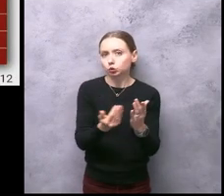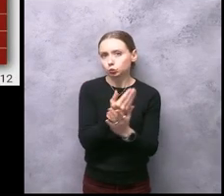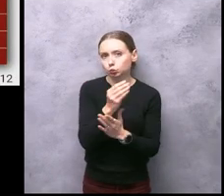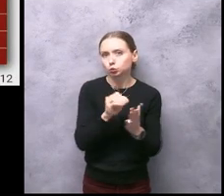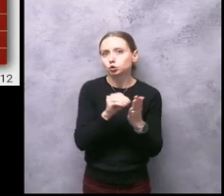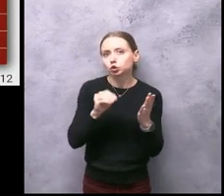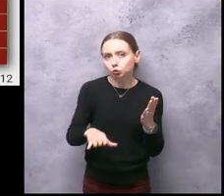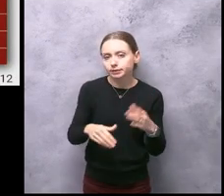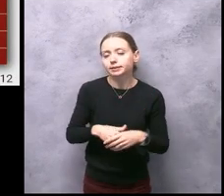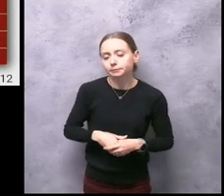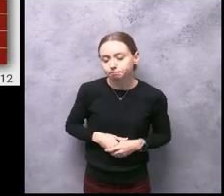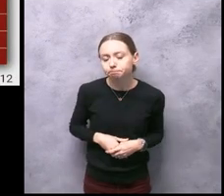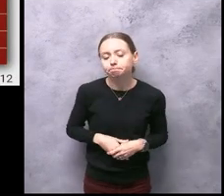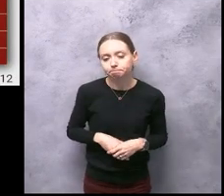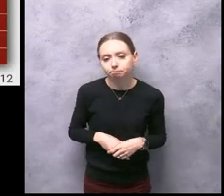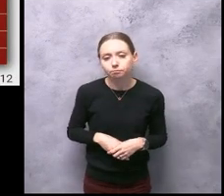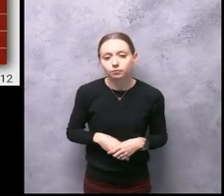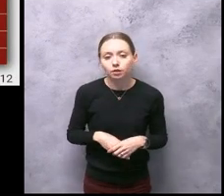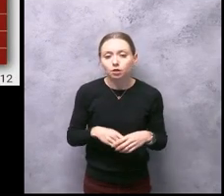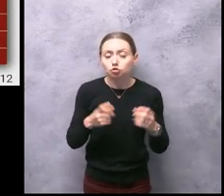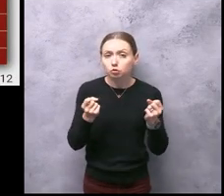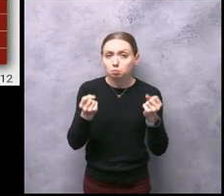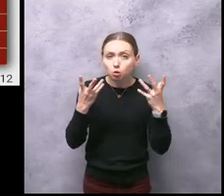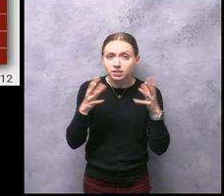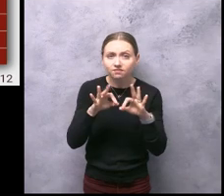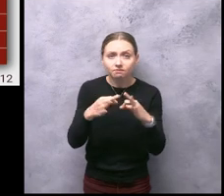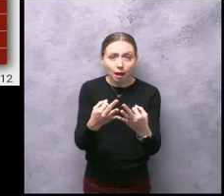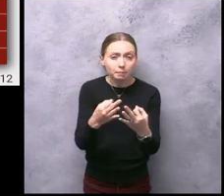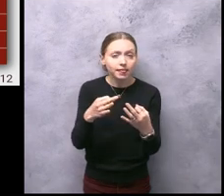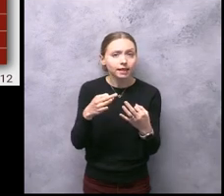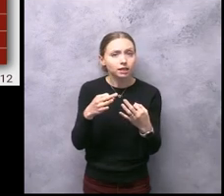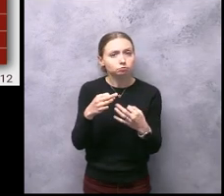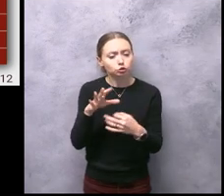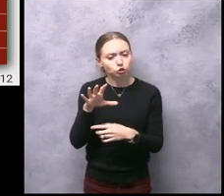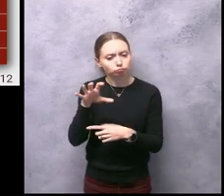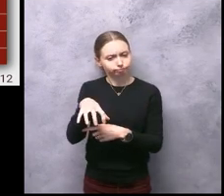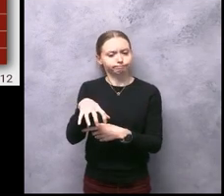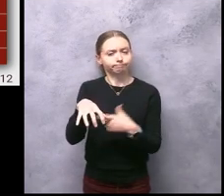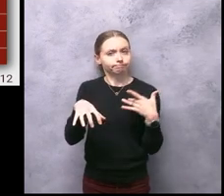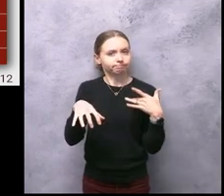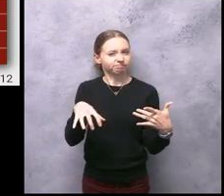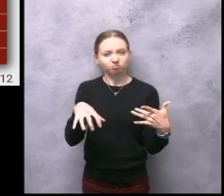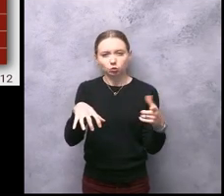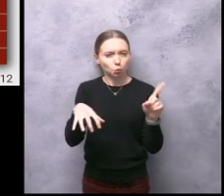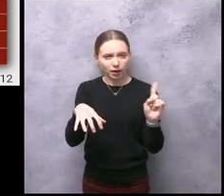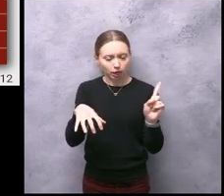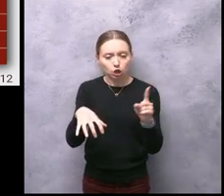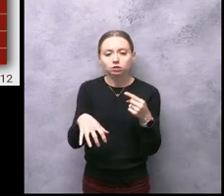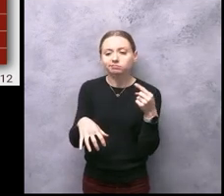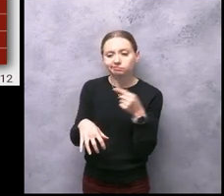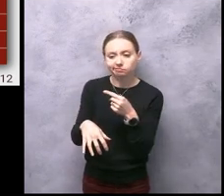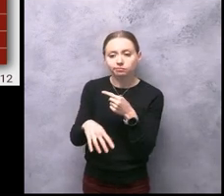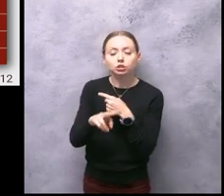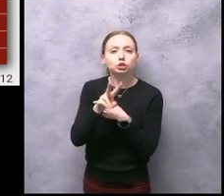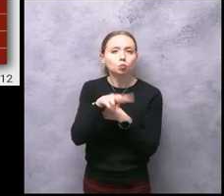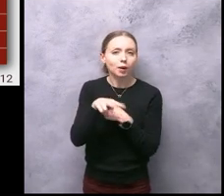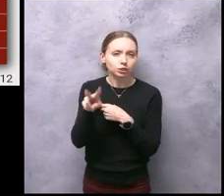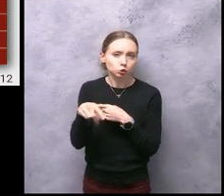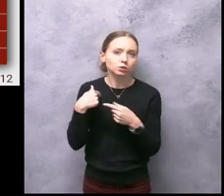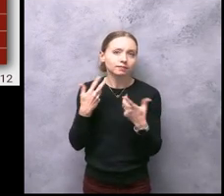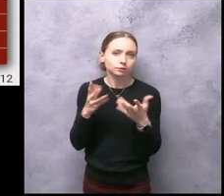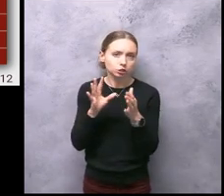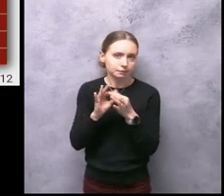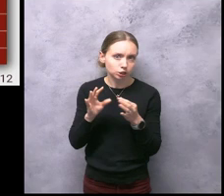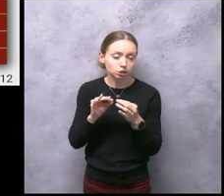are those multifamily units projected to happen? These are the 22 that I mentioned that are either